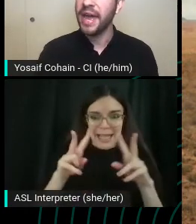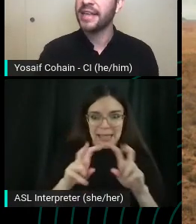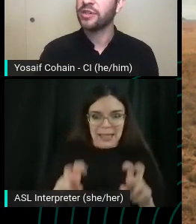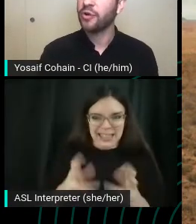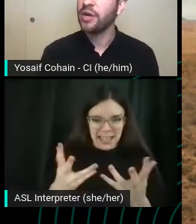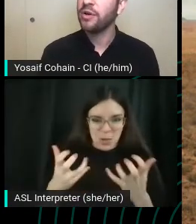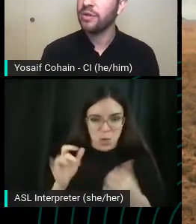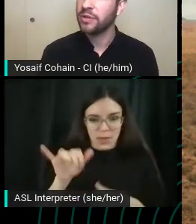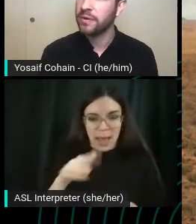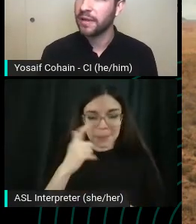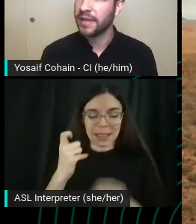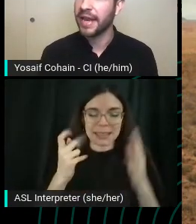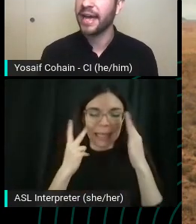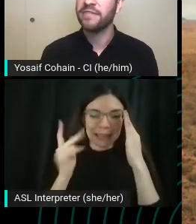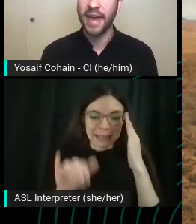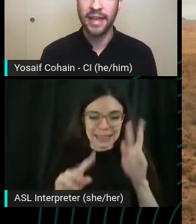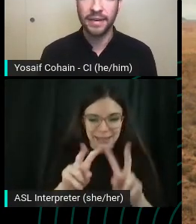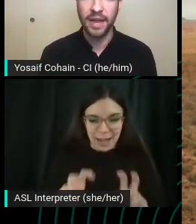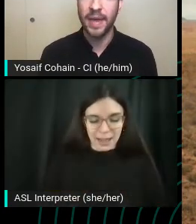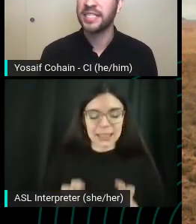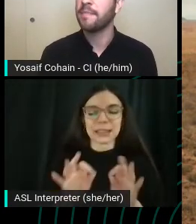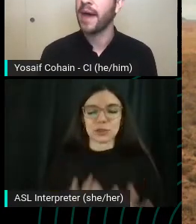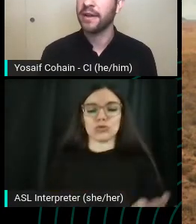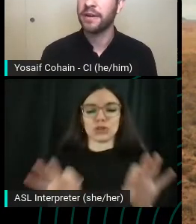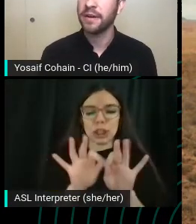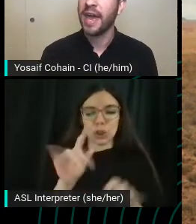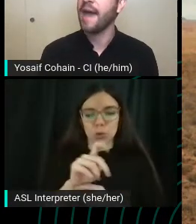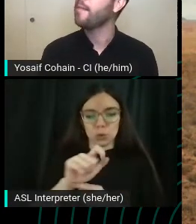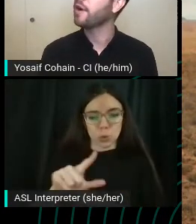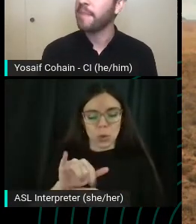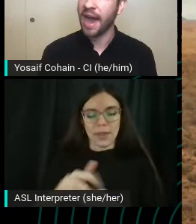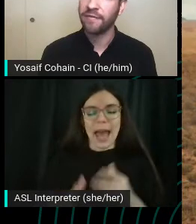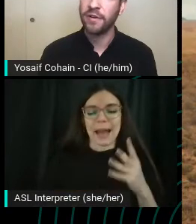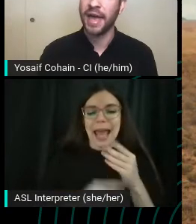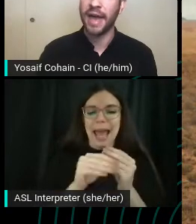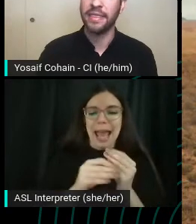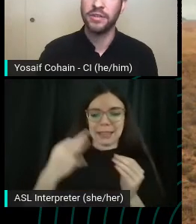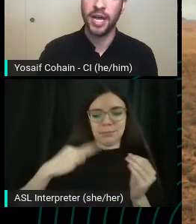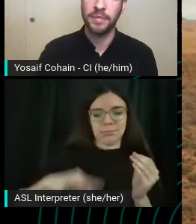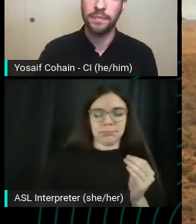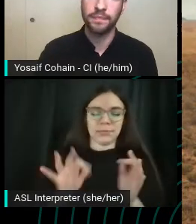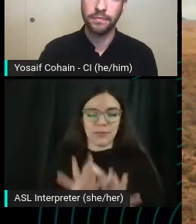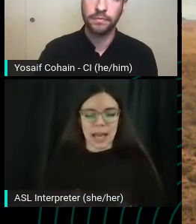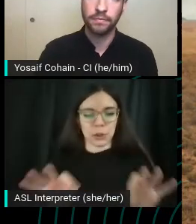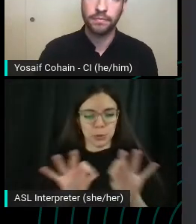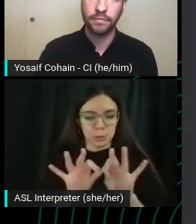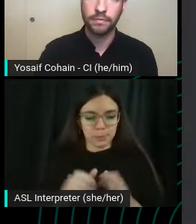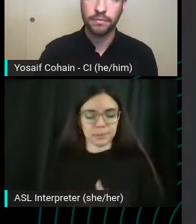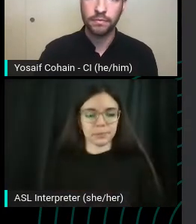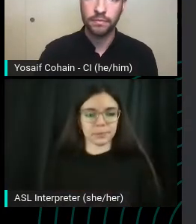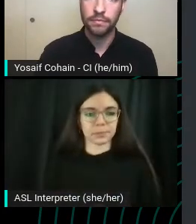view it as a critical tool that adds value and makes them better and more impactful at their jobs.